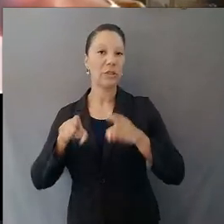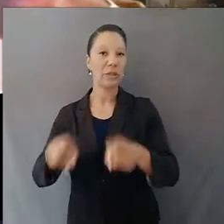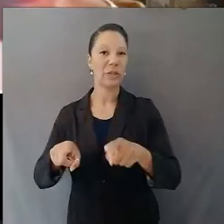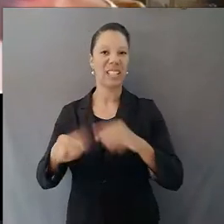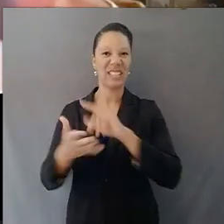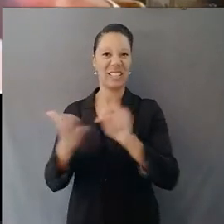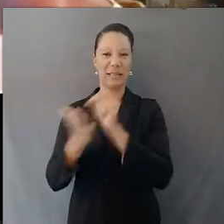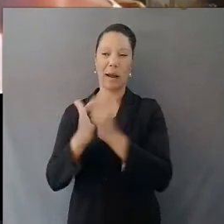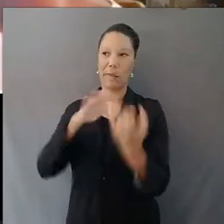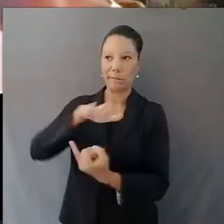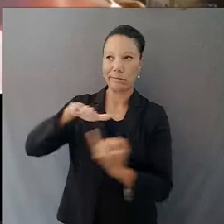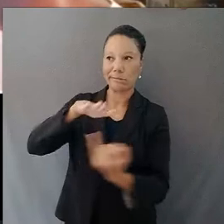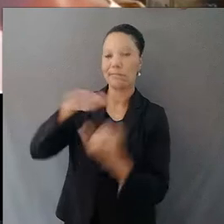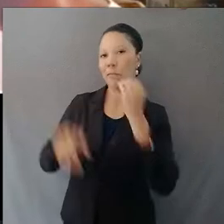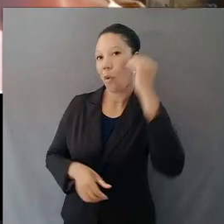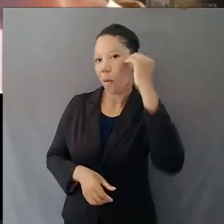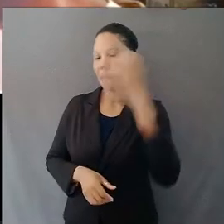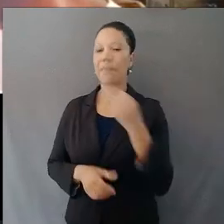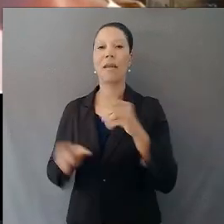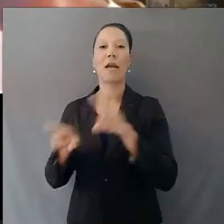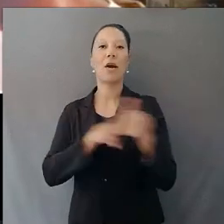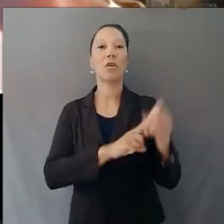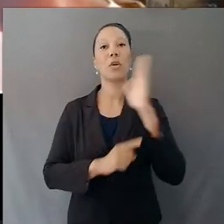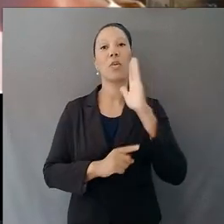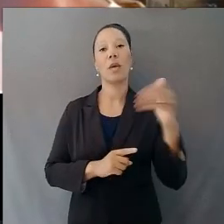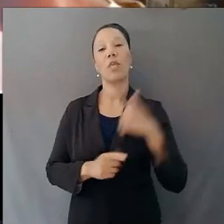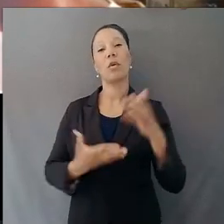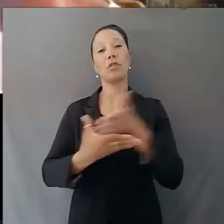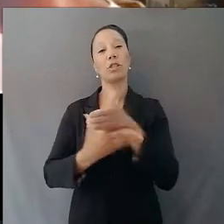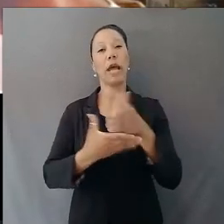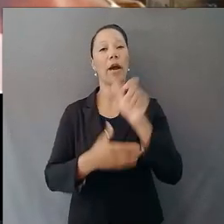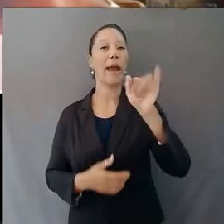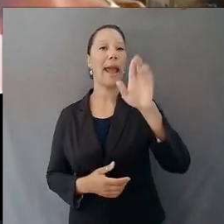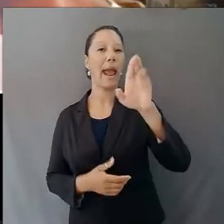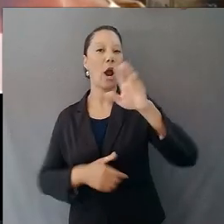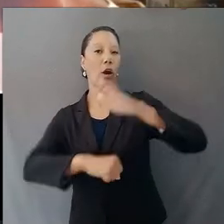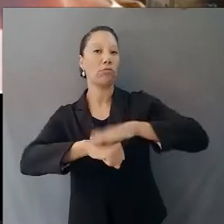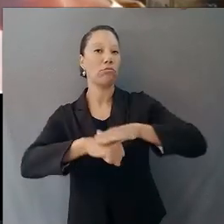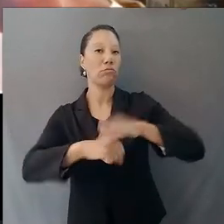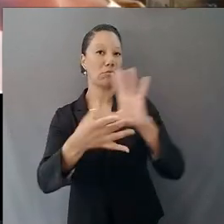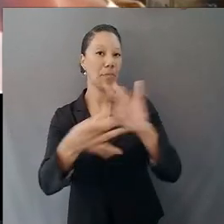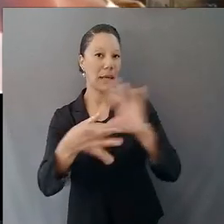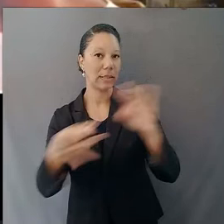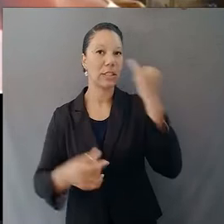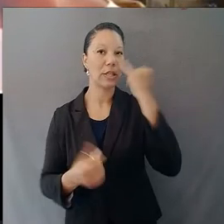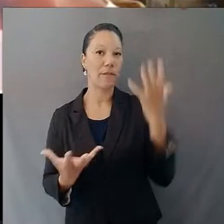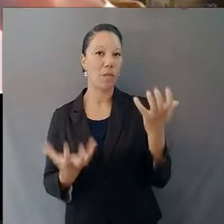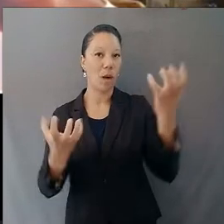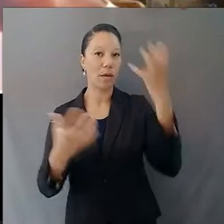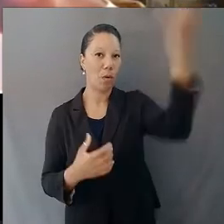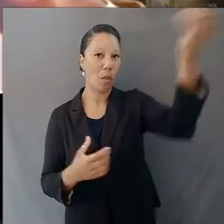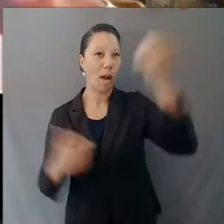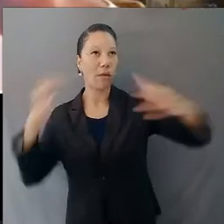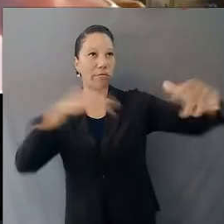time that we're home, and we'll also share an air alert message for those of you who are thinking of getting out and